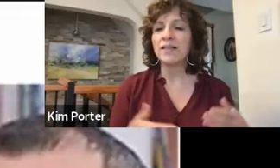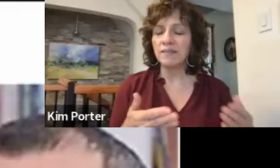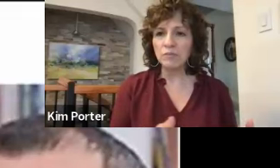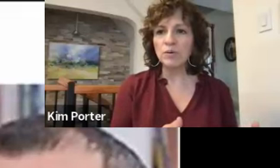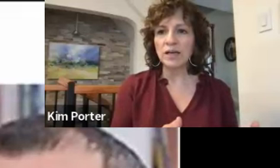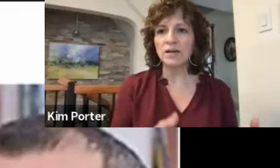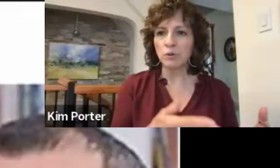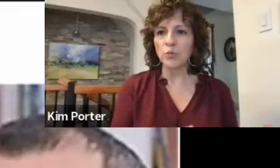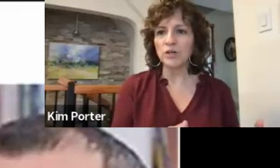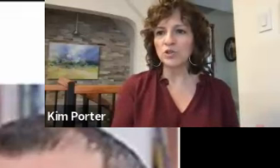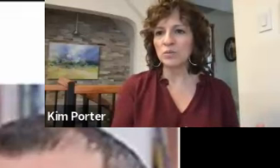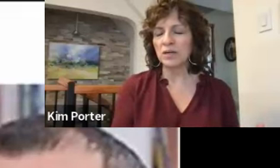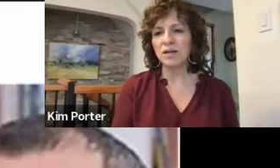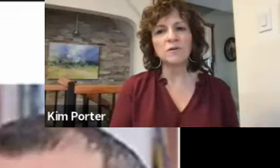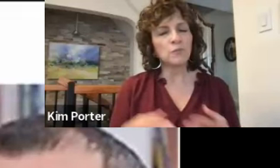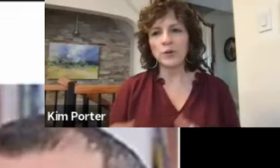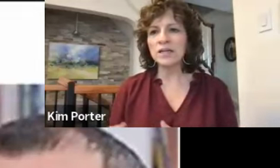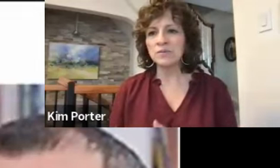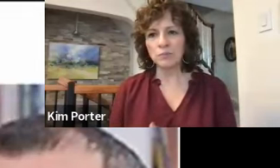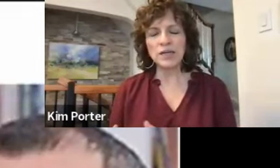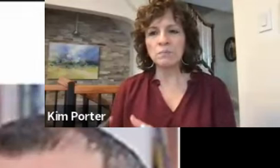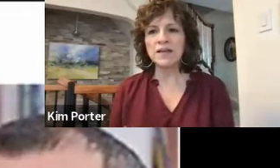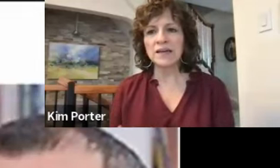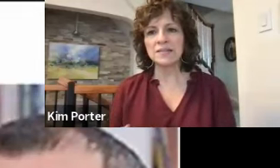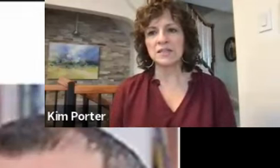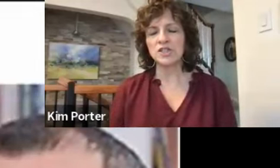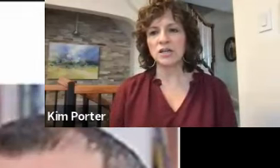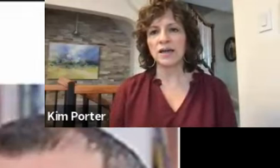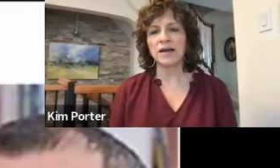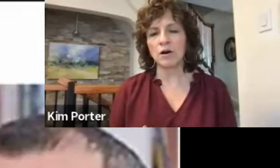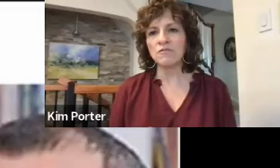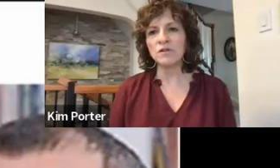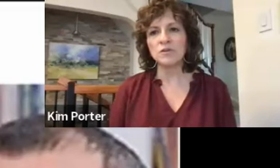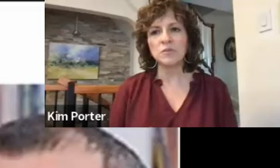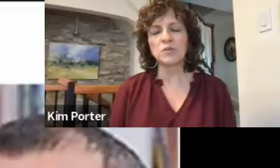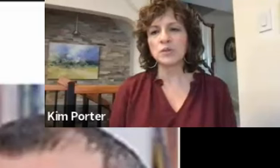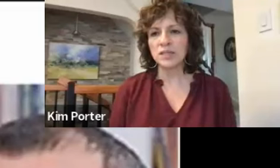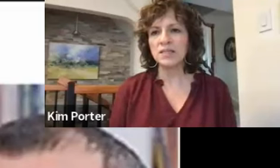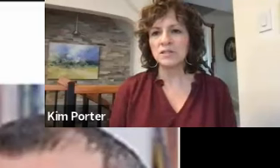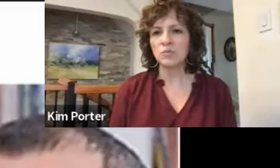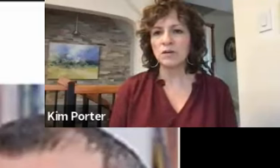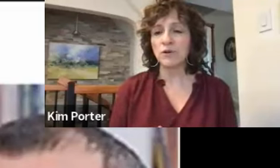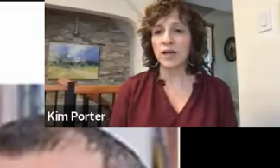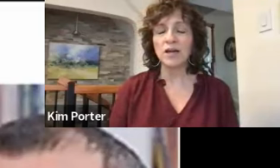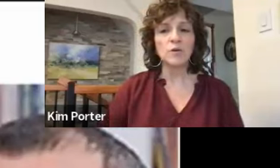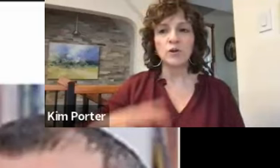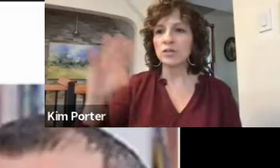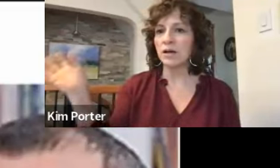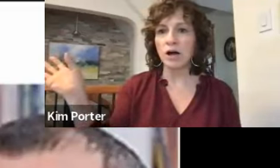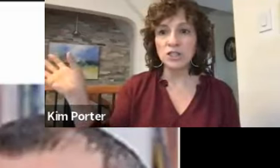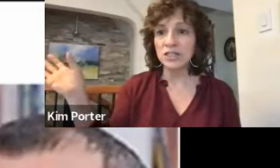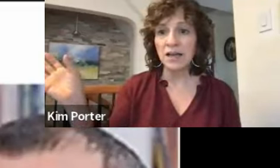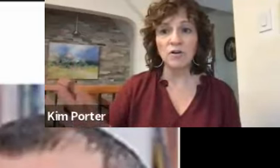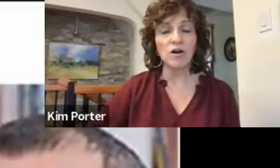problem, then we would get appropriate treatment. We didn't make that decision. And I often encourage parents, please don't be afraid when